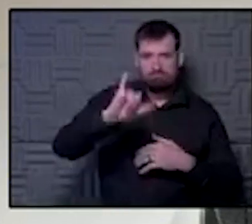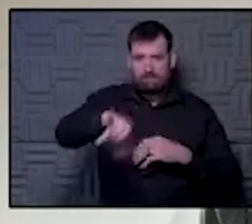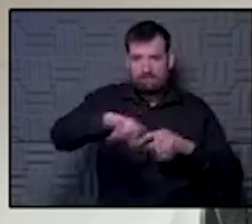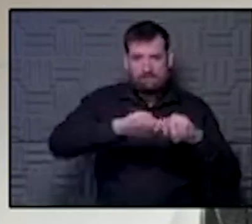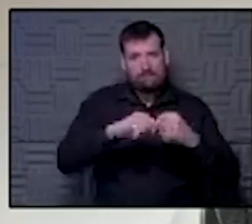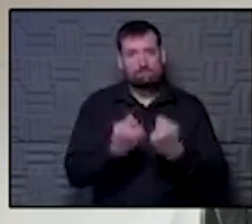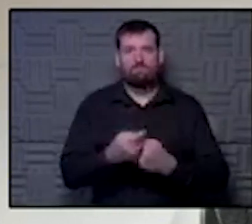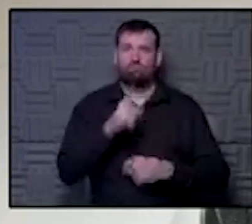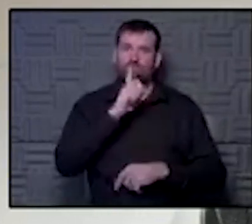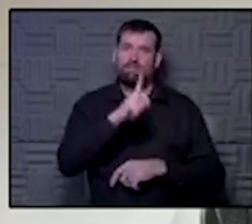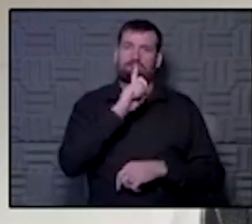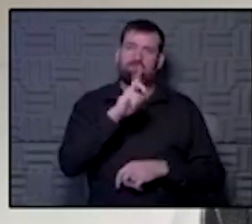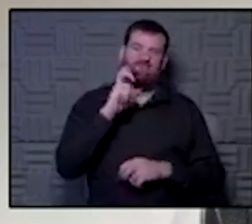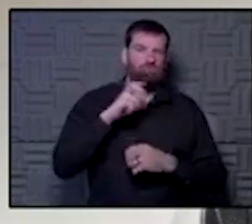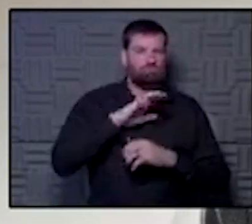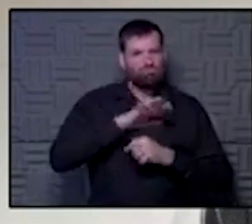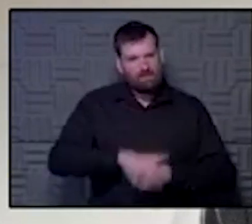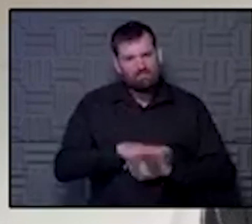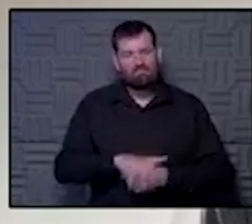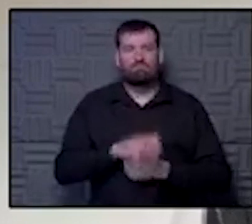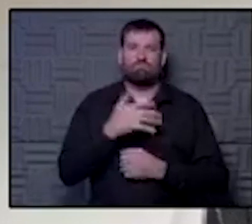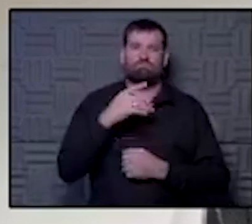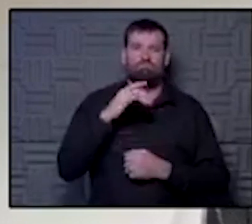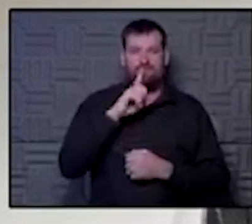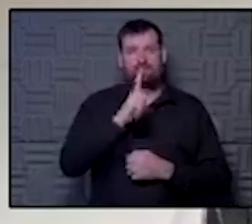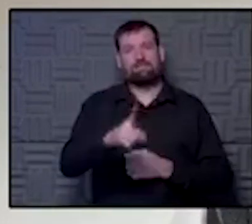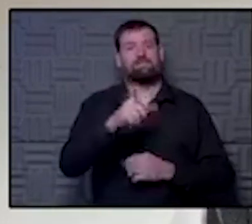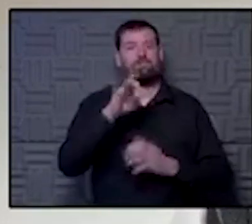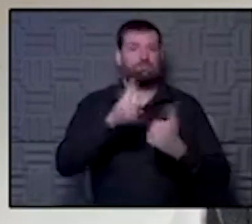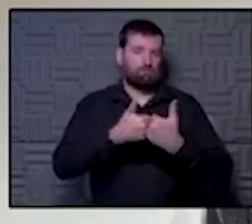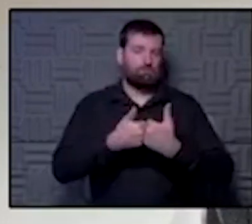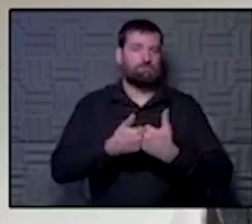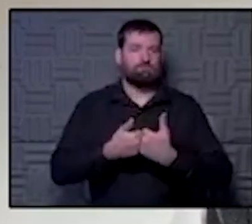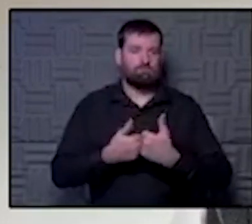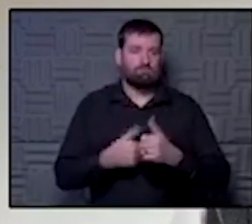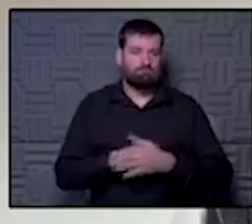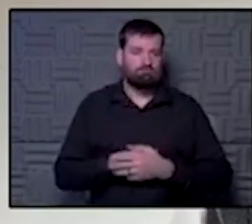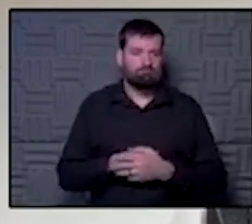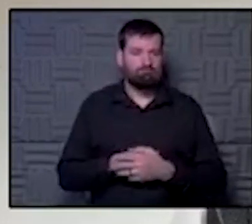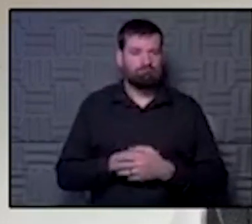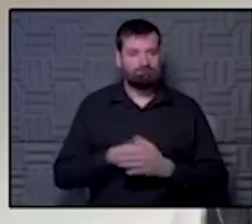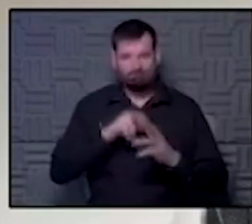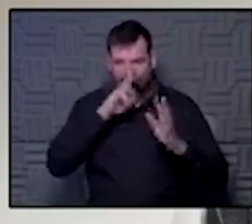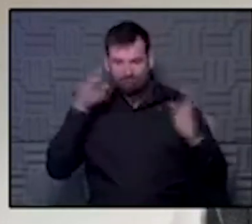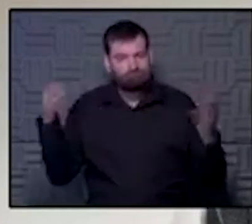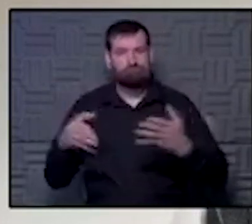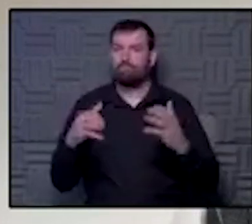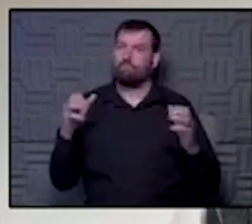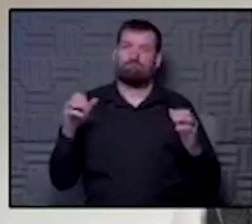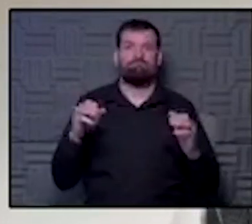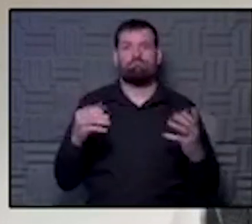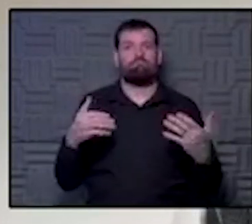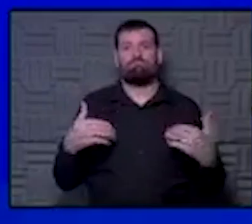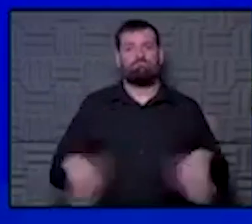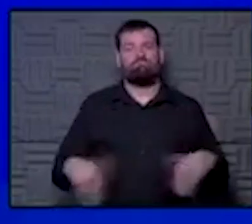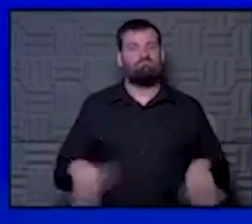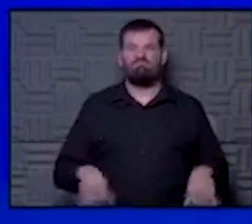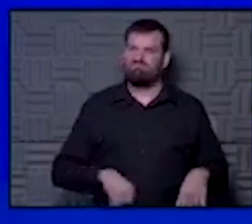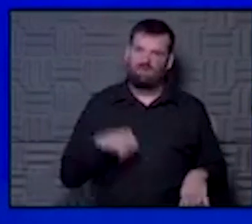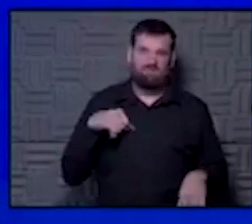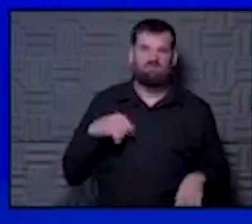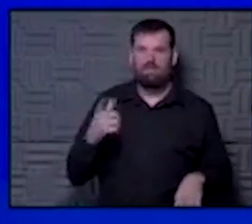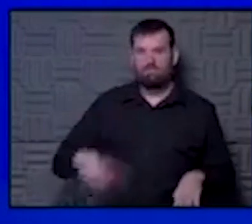incredibly stressful and challenging for them this year, and they have come full on to take care of patients. Could not be prouder of who they are. I